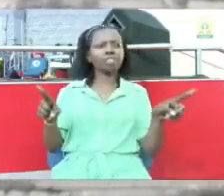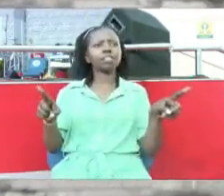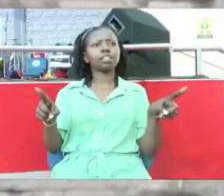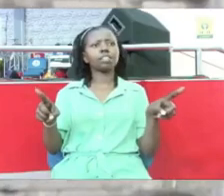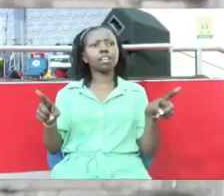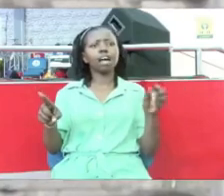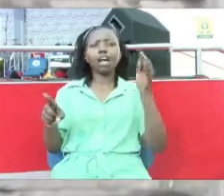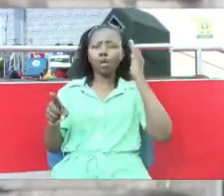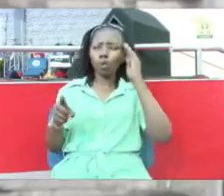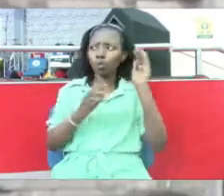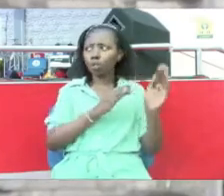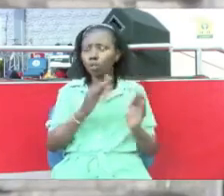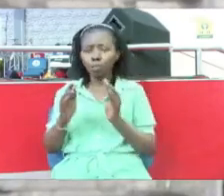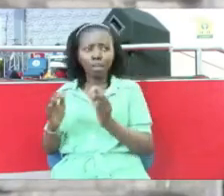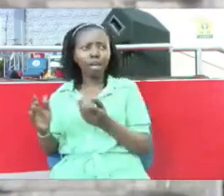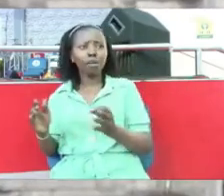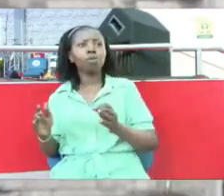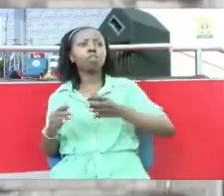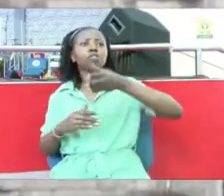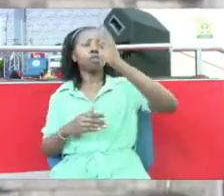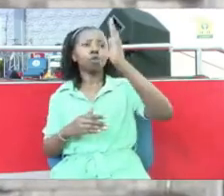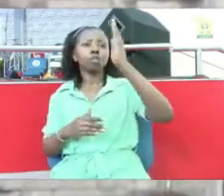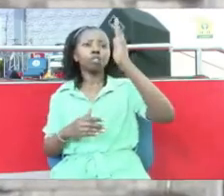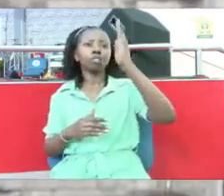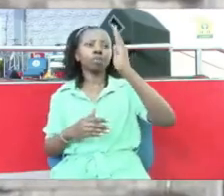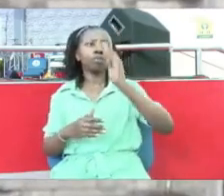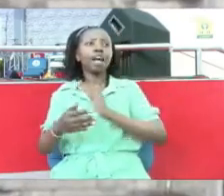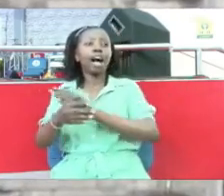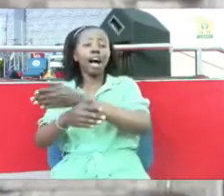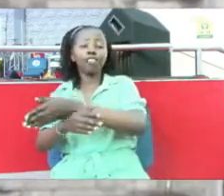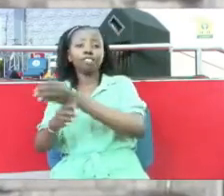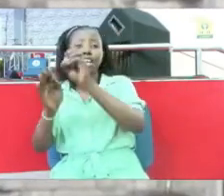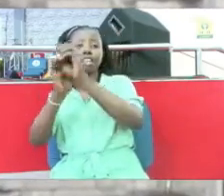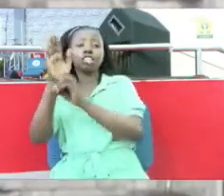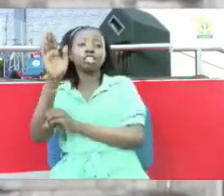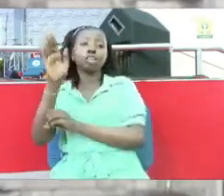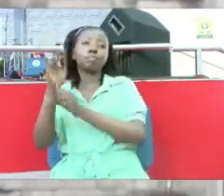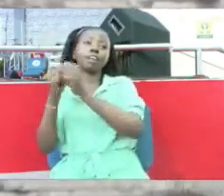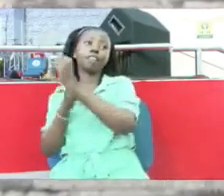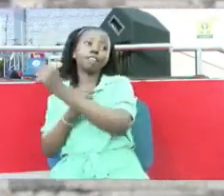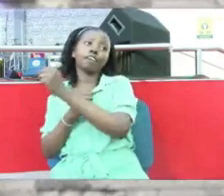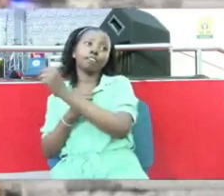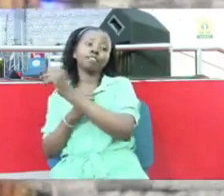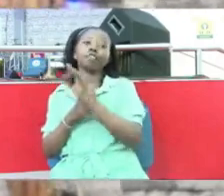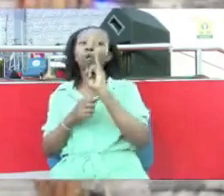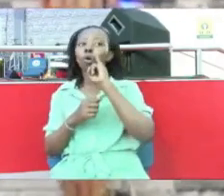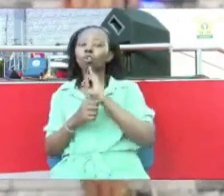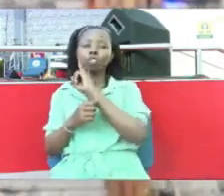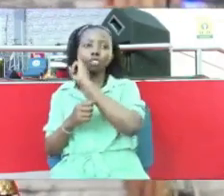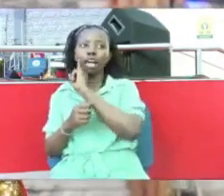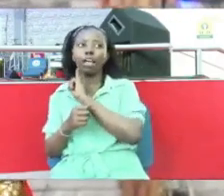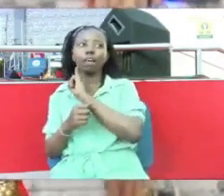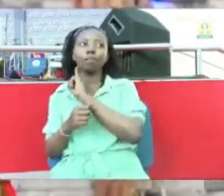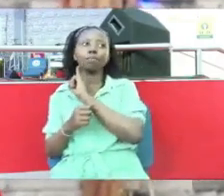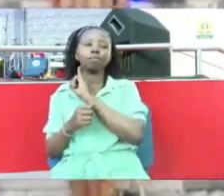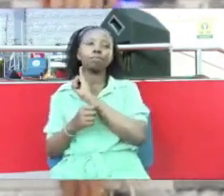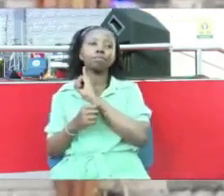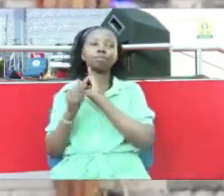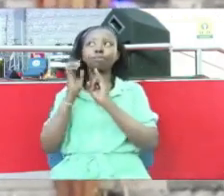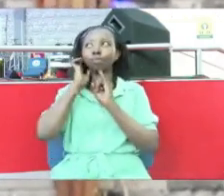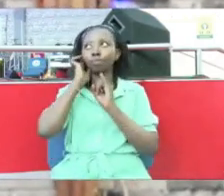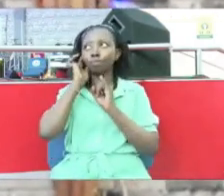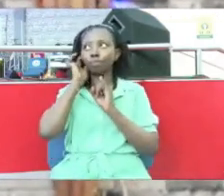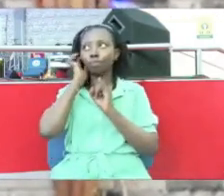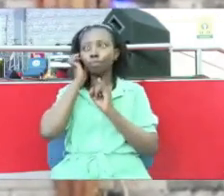of God. Ukaweza kujisomea zile nabii na utagundua ya kwamba nabii zinazotoka kutoka sura ya sita